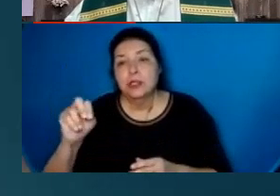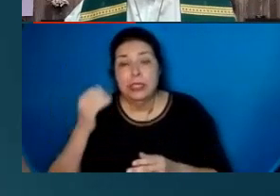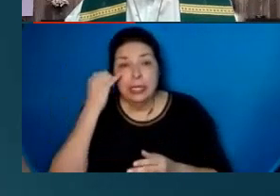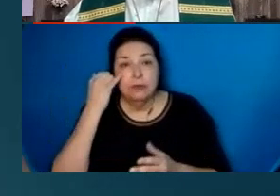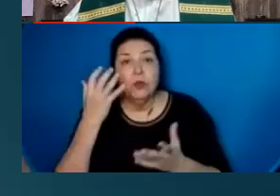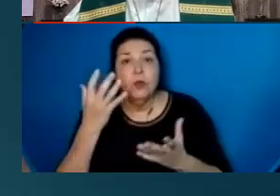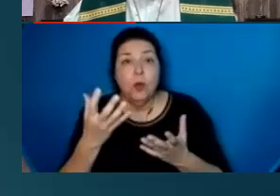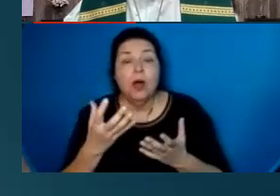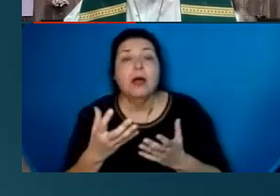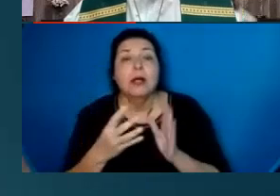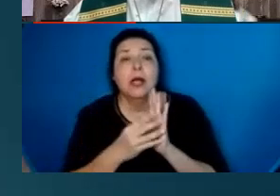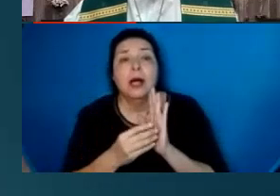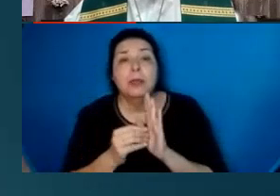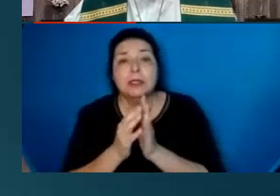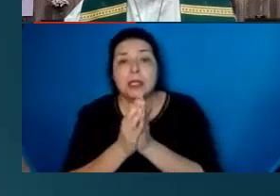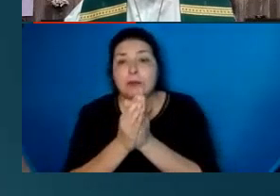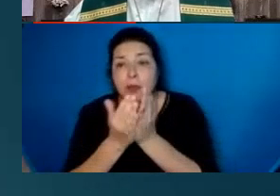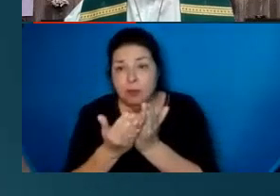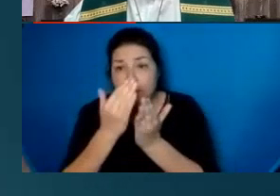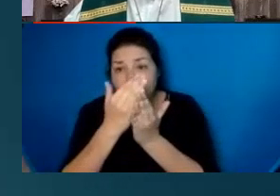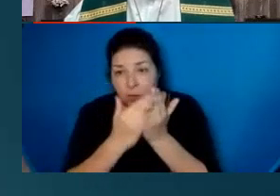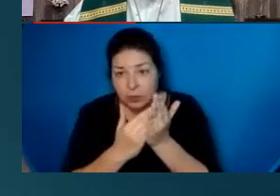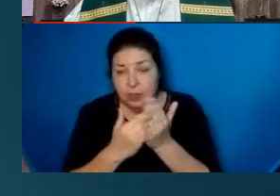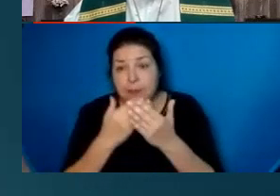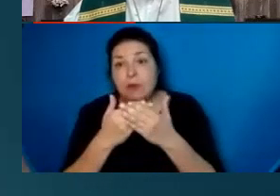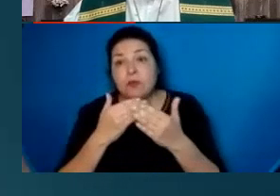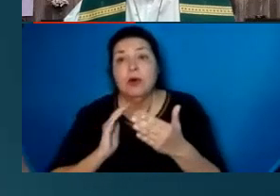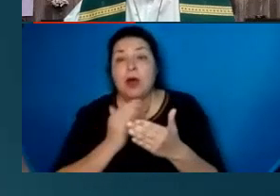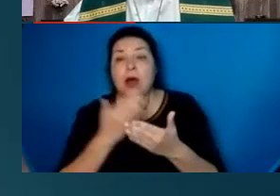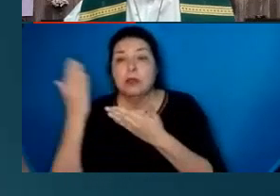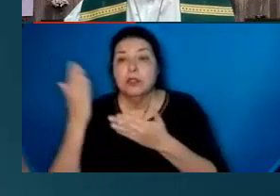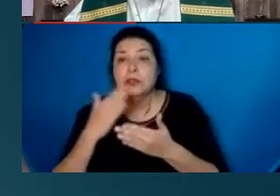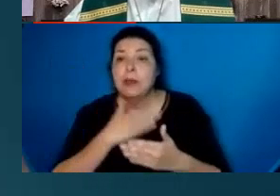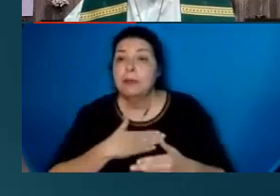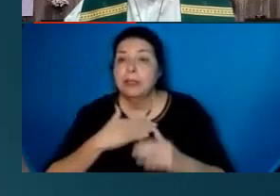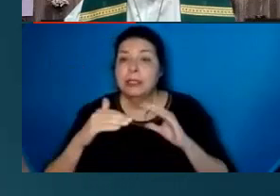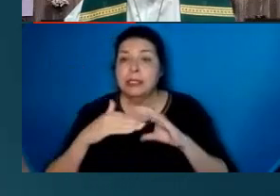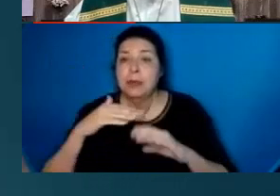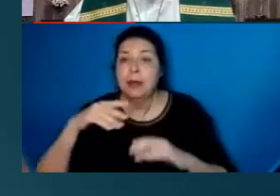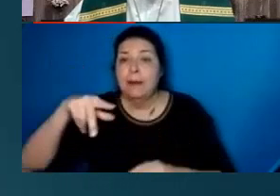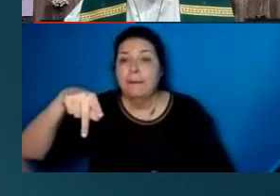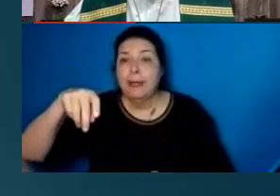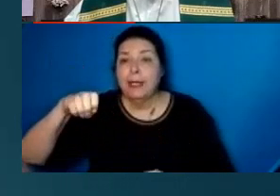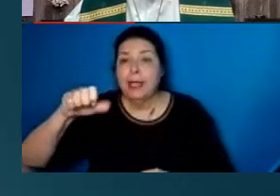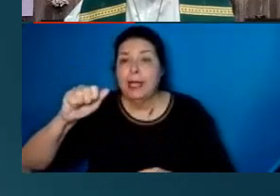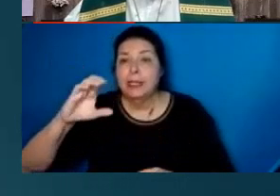bulletin and sermon prior to our service, please email us at